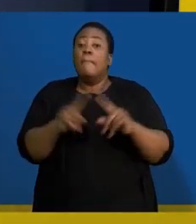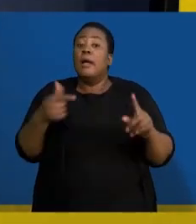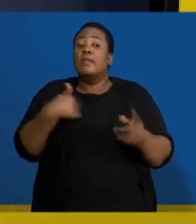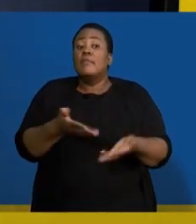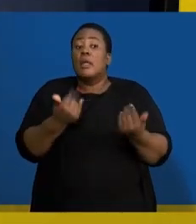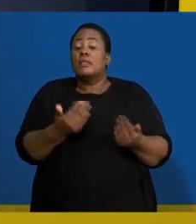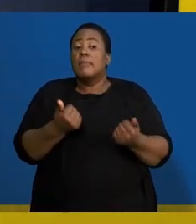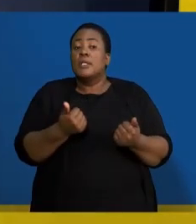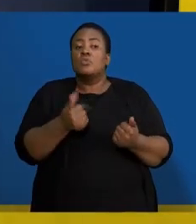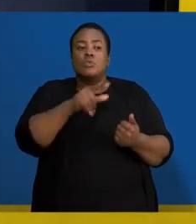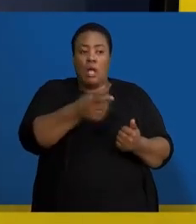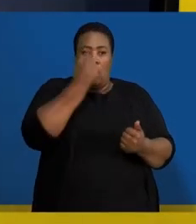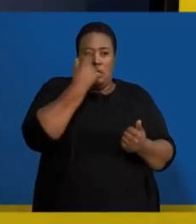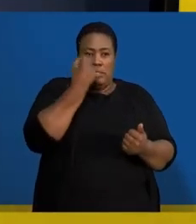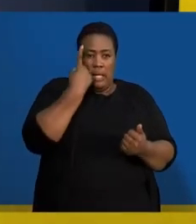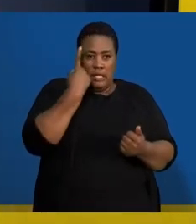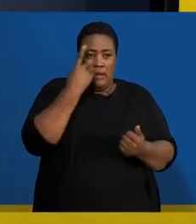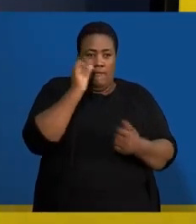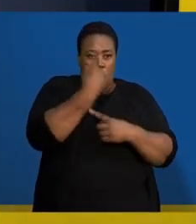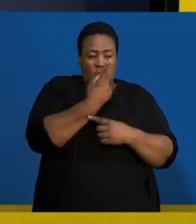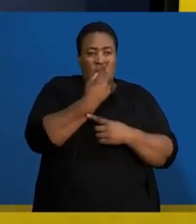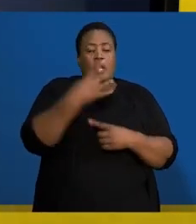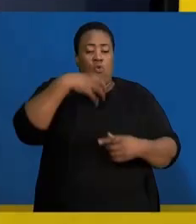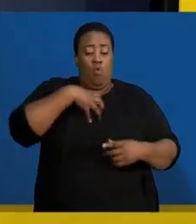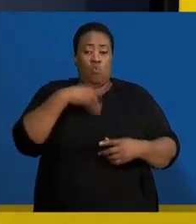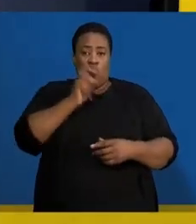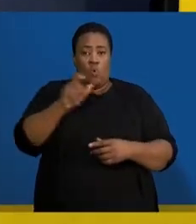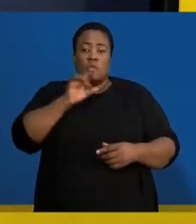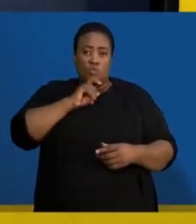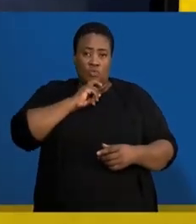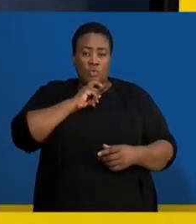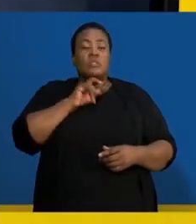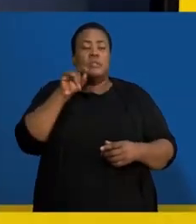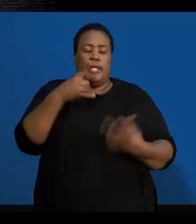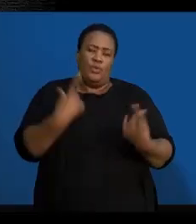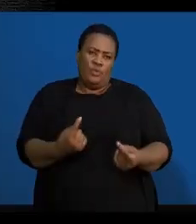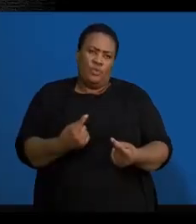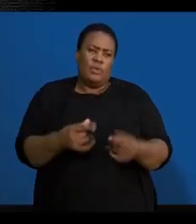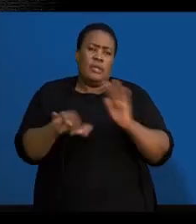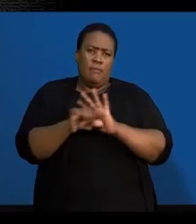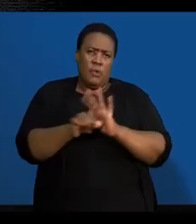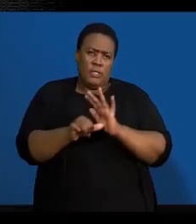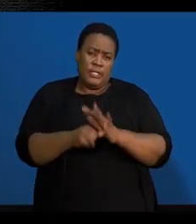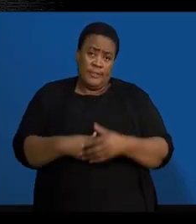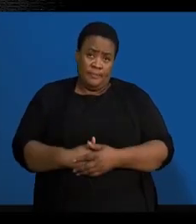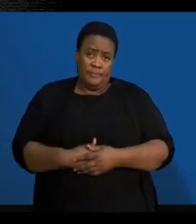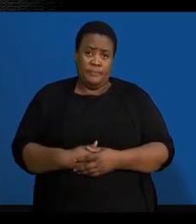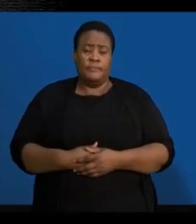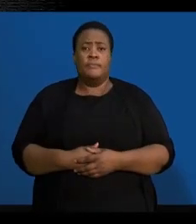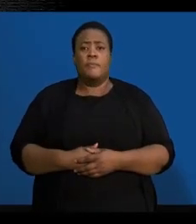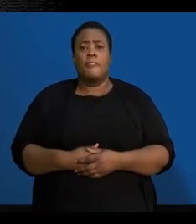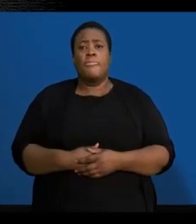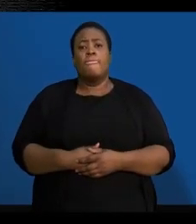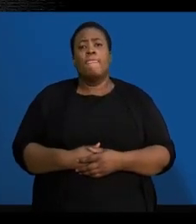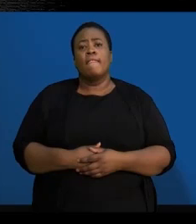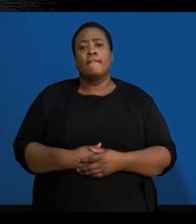to interpret, then you have to use your own words. That is very important. Okay. Now, you have to know the